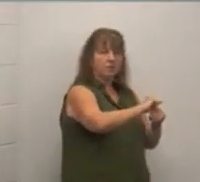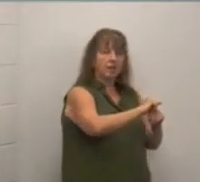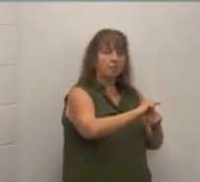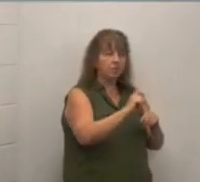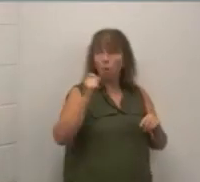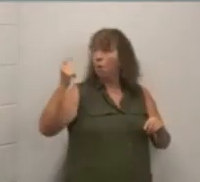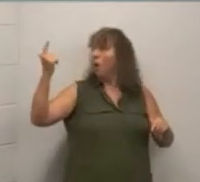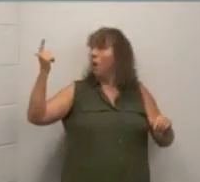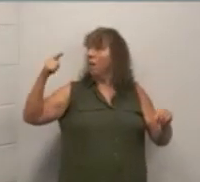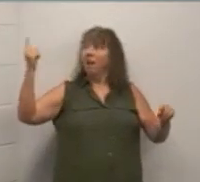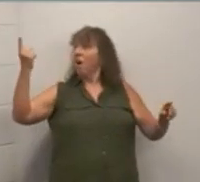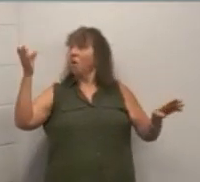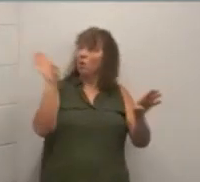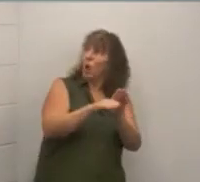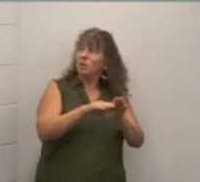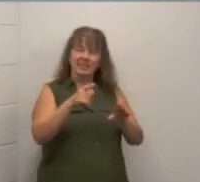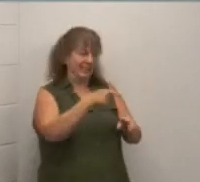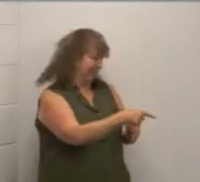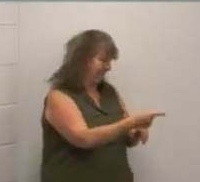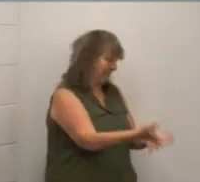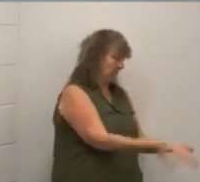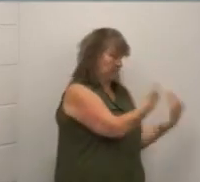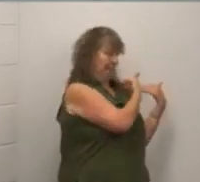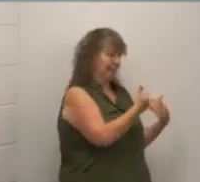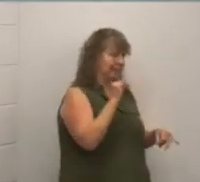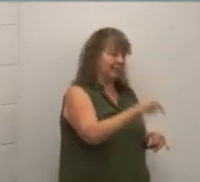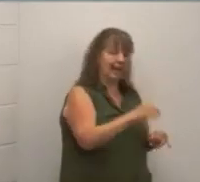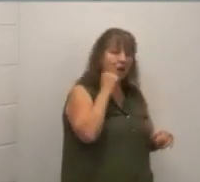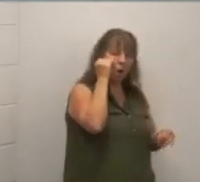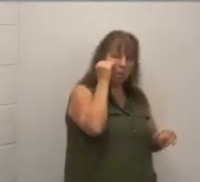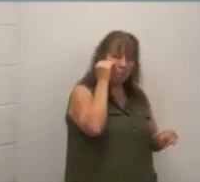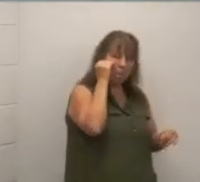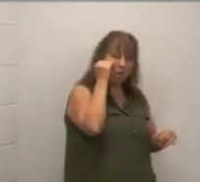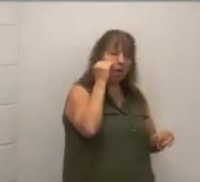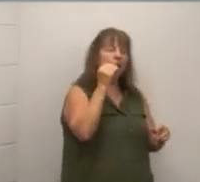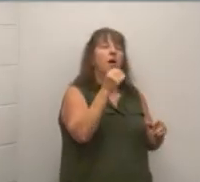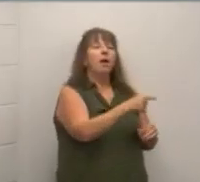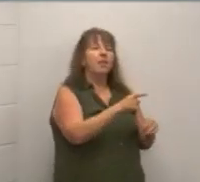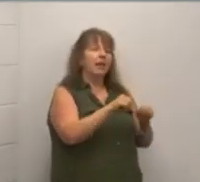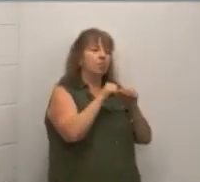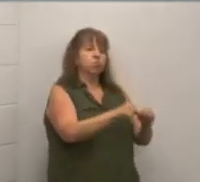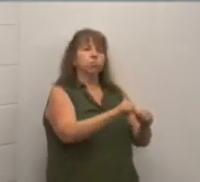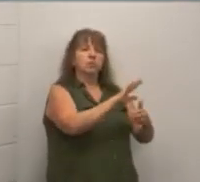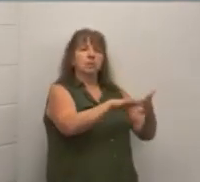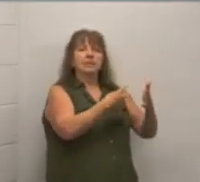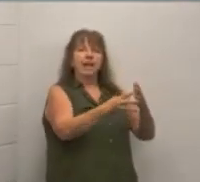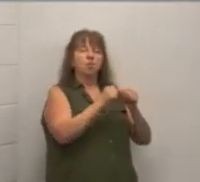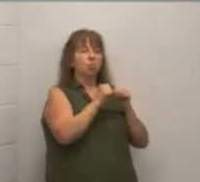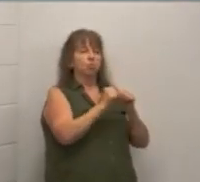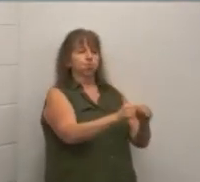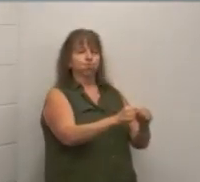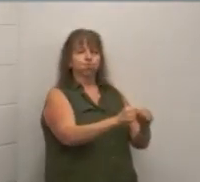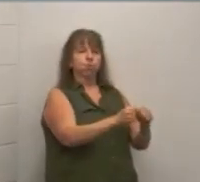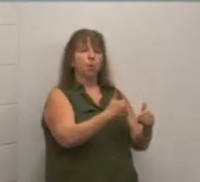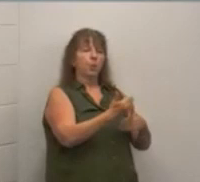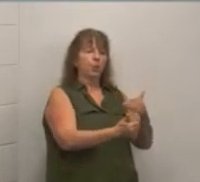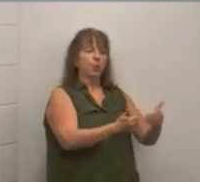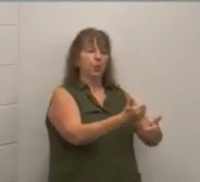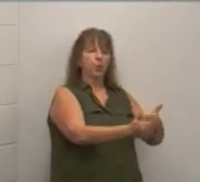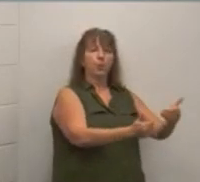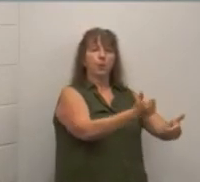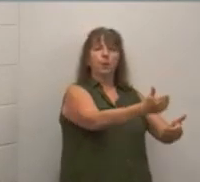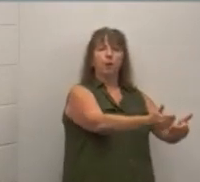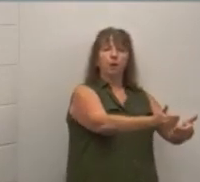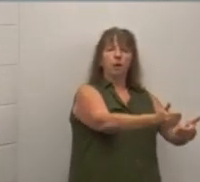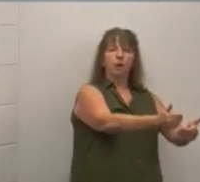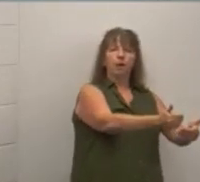to remote. Once remote, students will follow a schedule, and from that point forward, it would be very similar to the